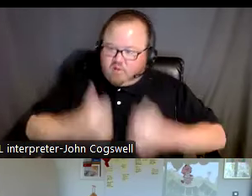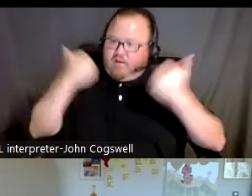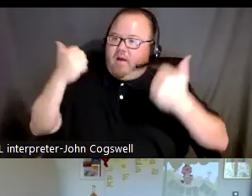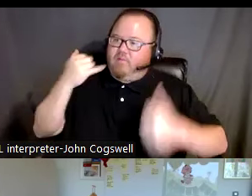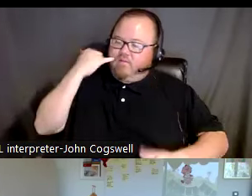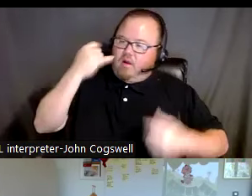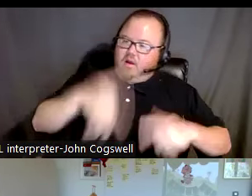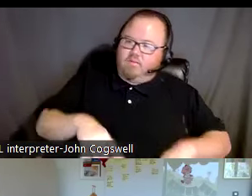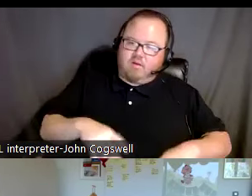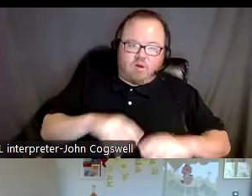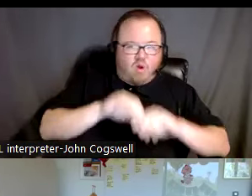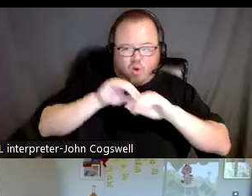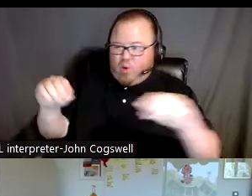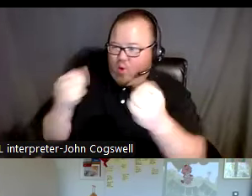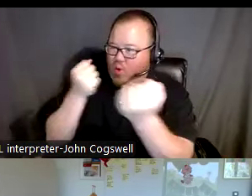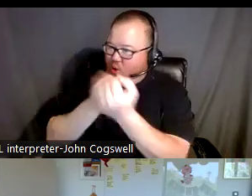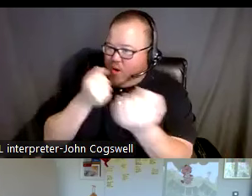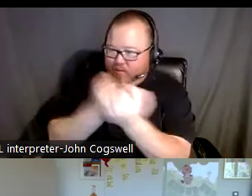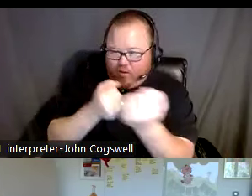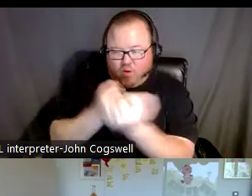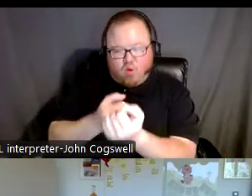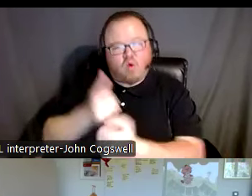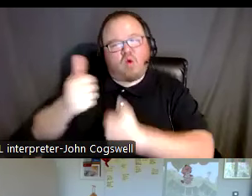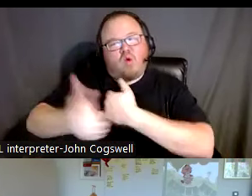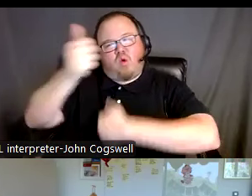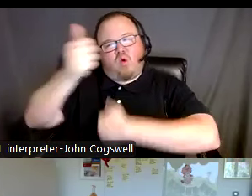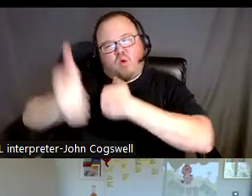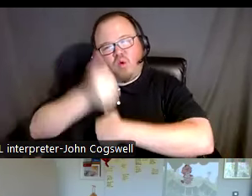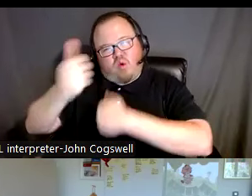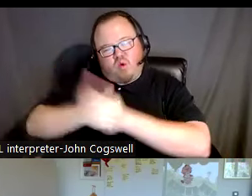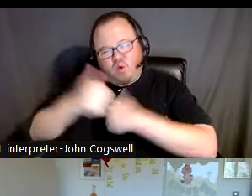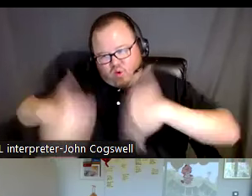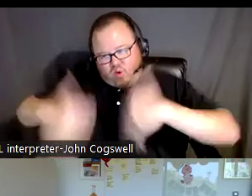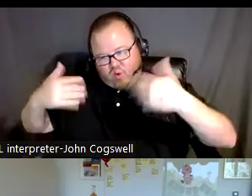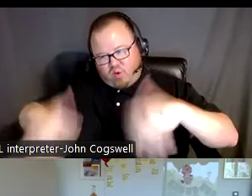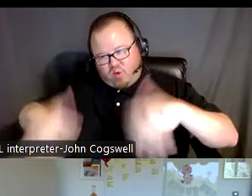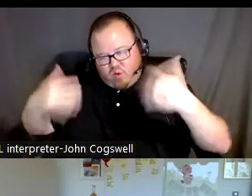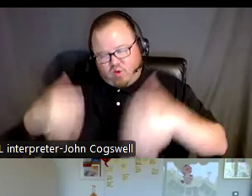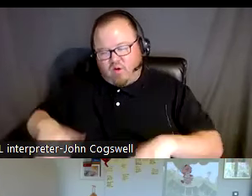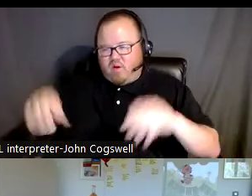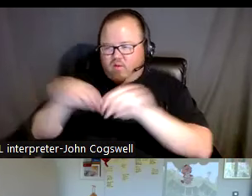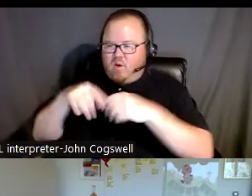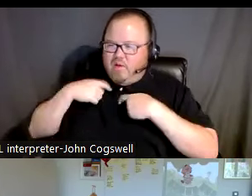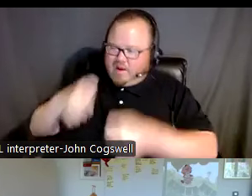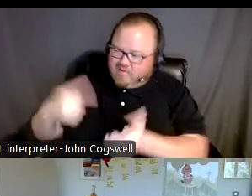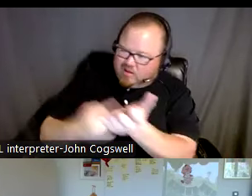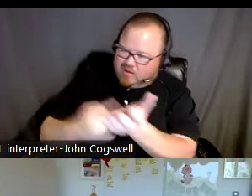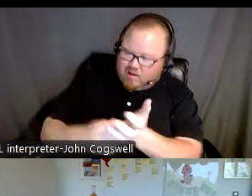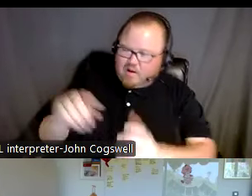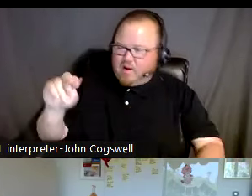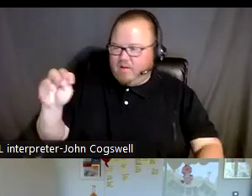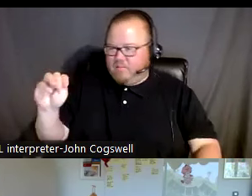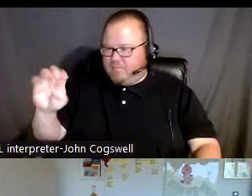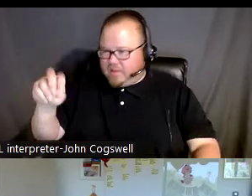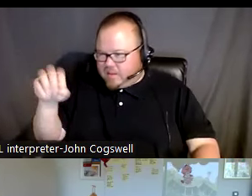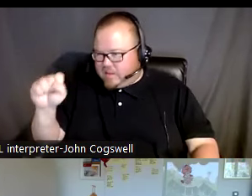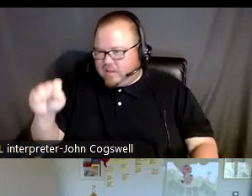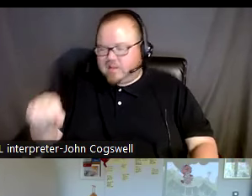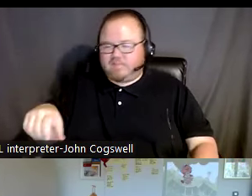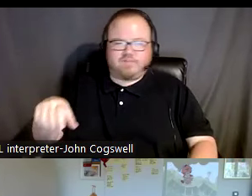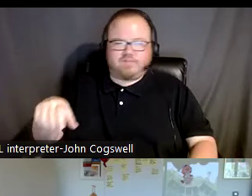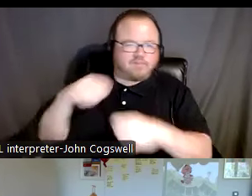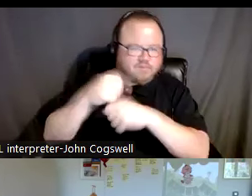don't get that support, it can be a really dangerous combination. And that's why, again, we need to talk more about mean safety. We need to normalize these conversations about mean